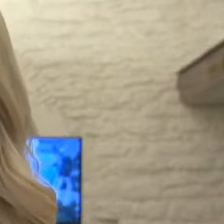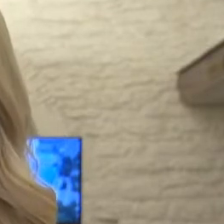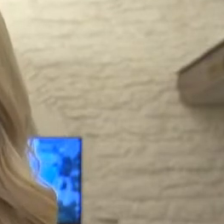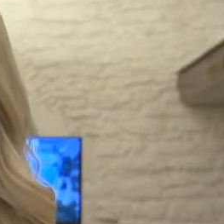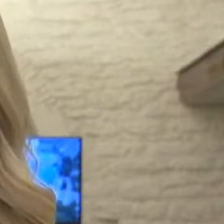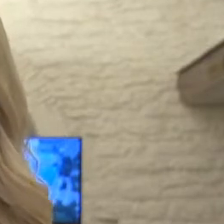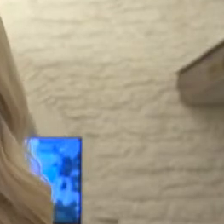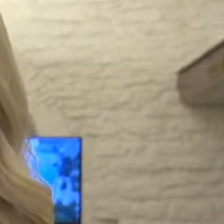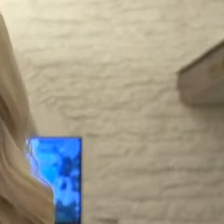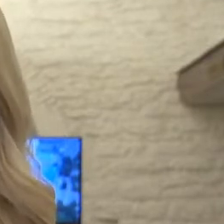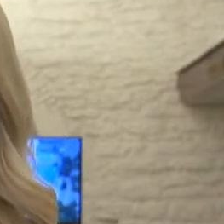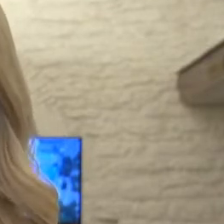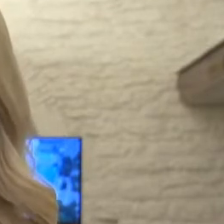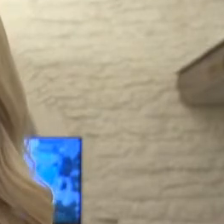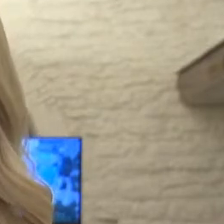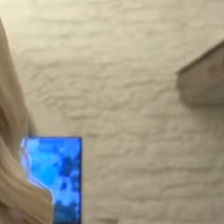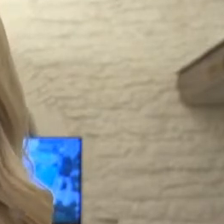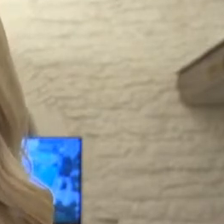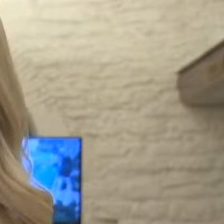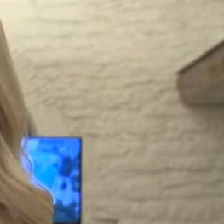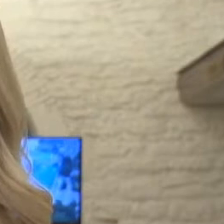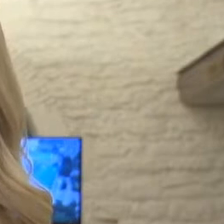right?